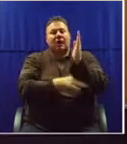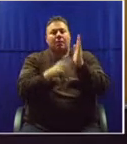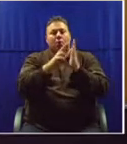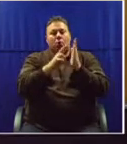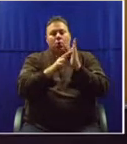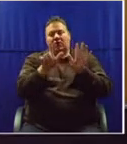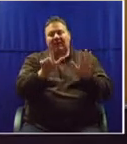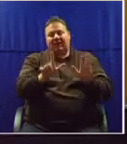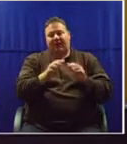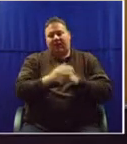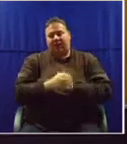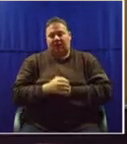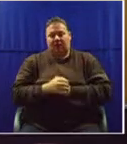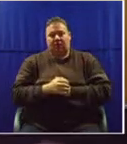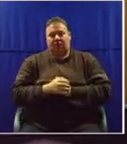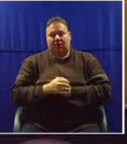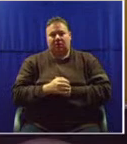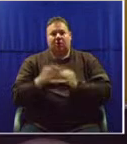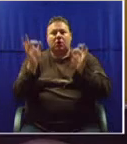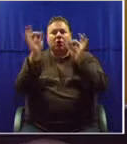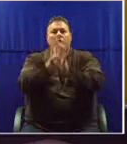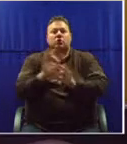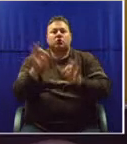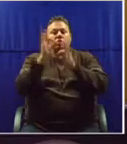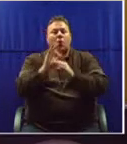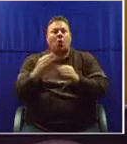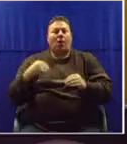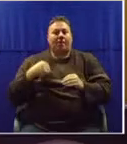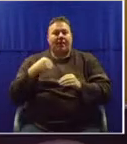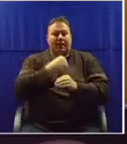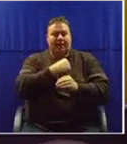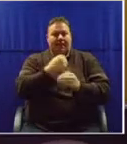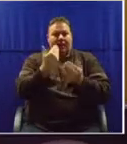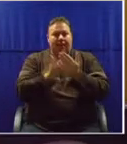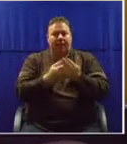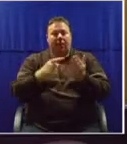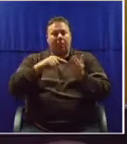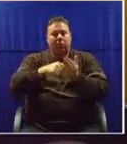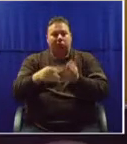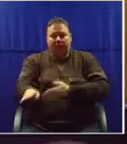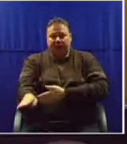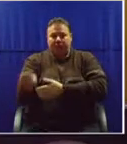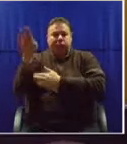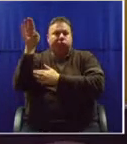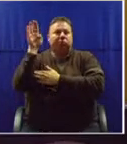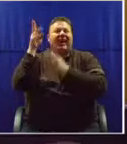No member may raise a point of order